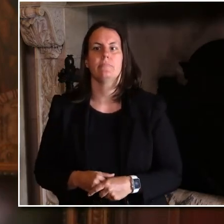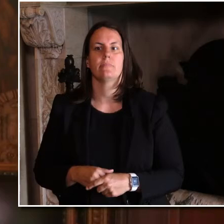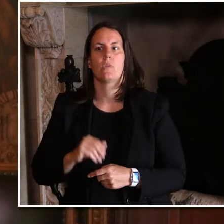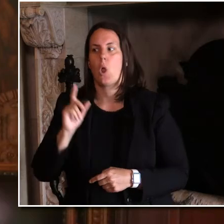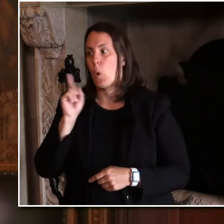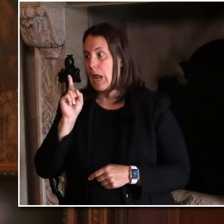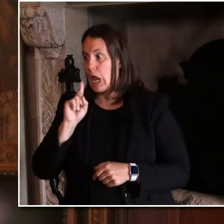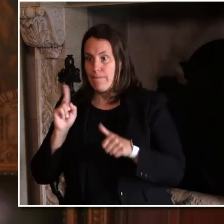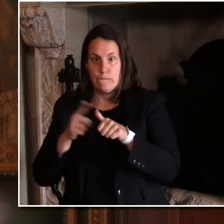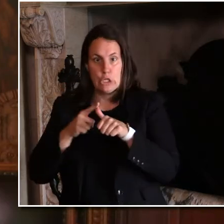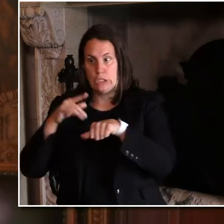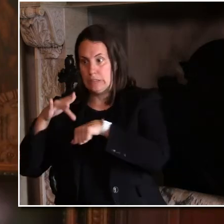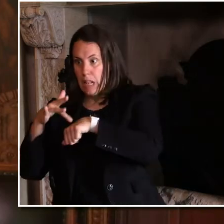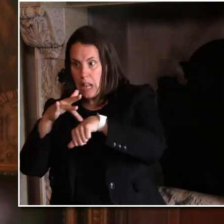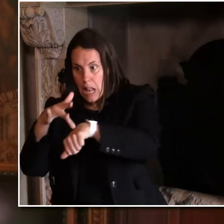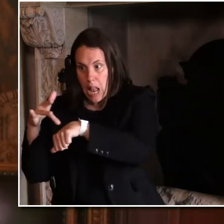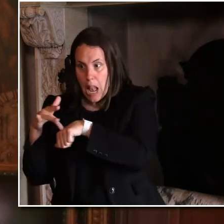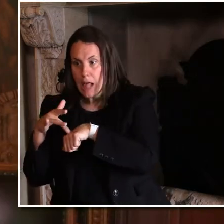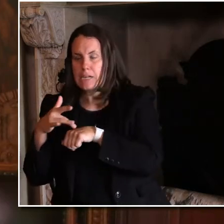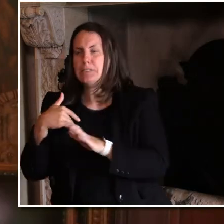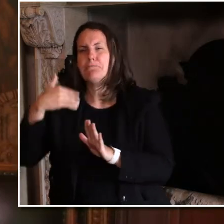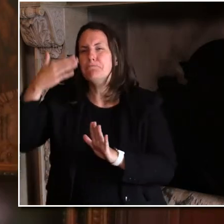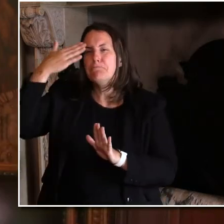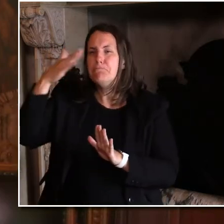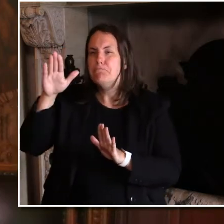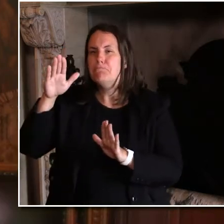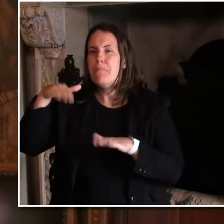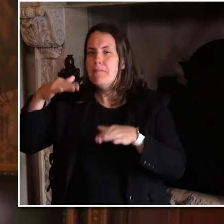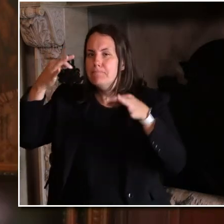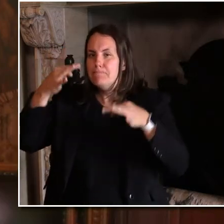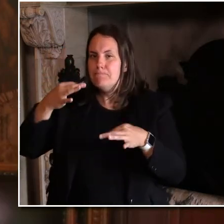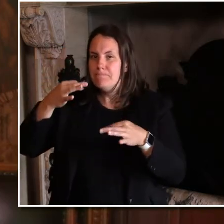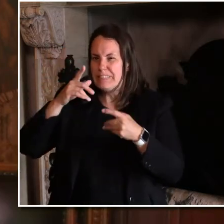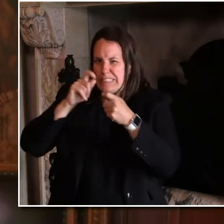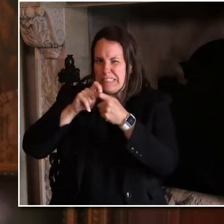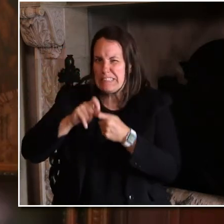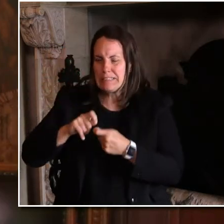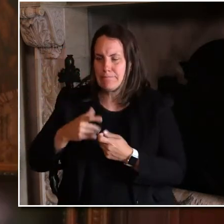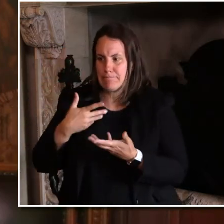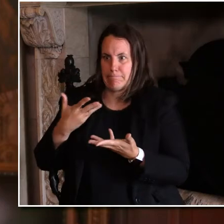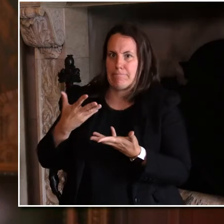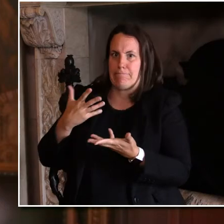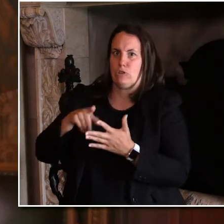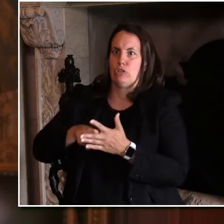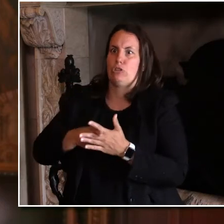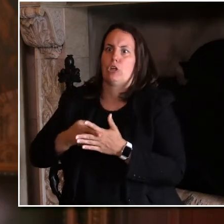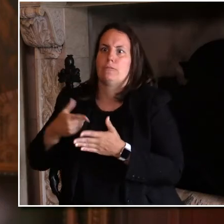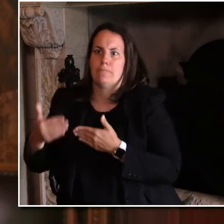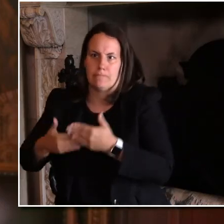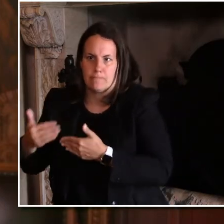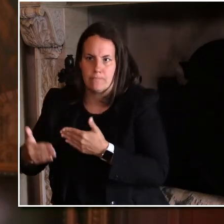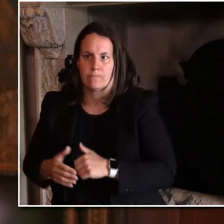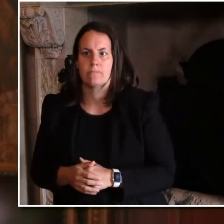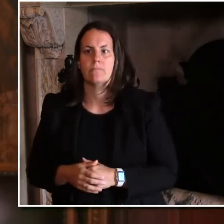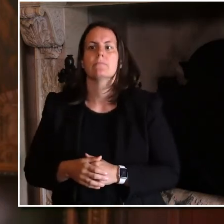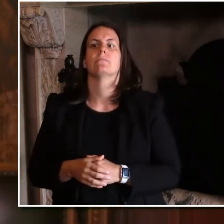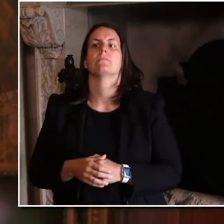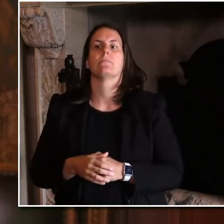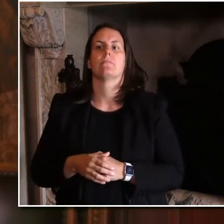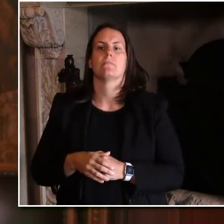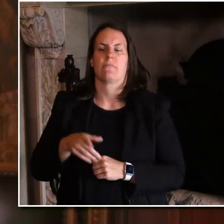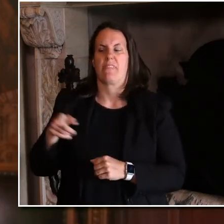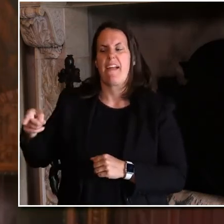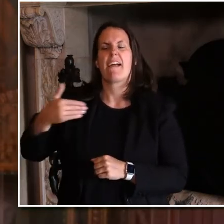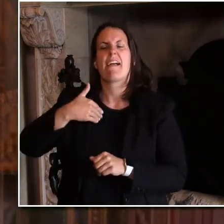specific counties, but there is a goal to sort of have it be geographically representative, and we can get back to you on the specific counties involved. As far as